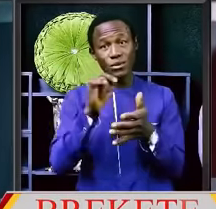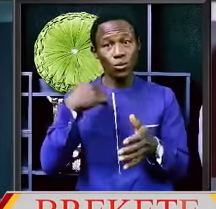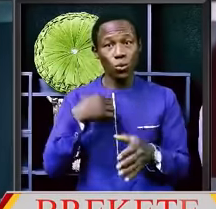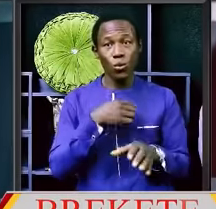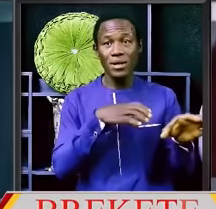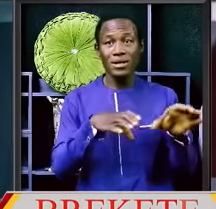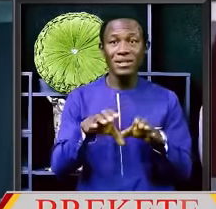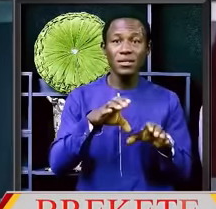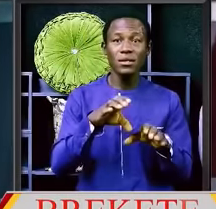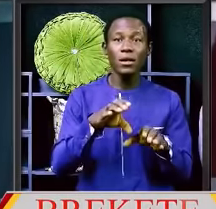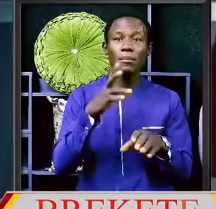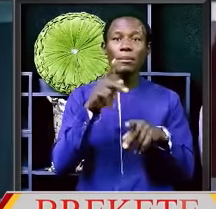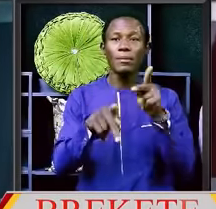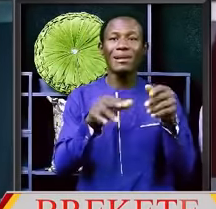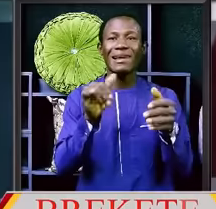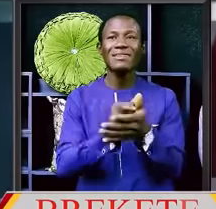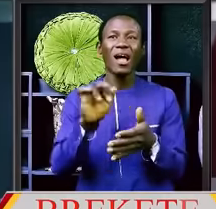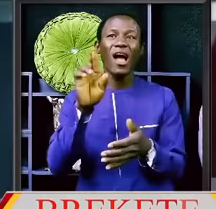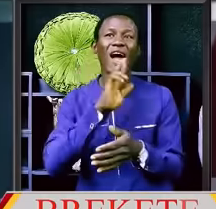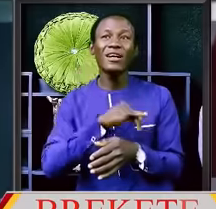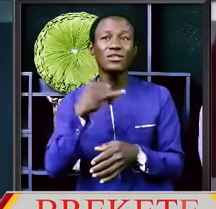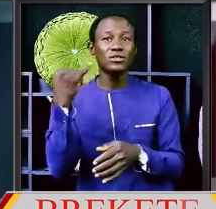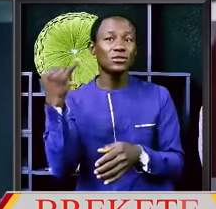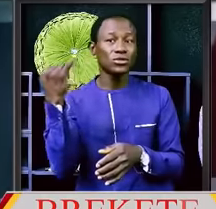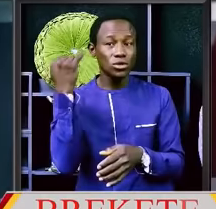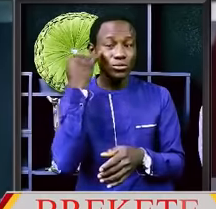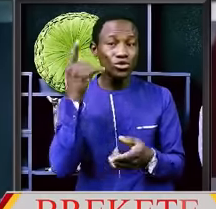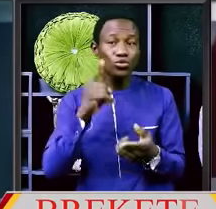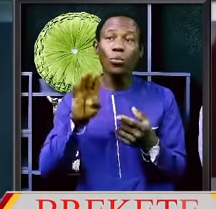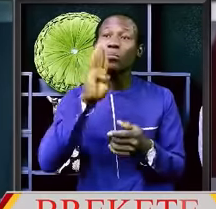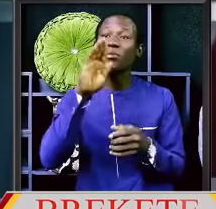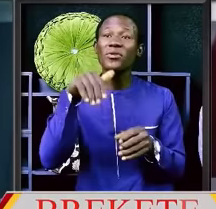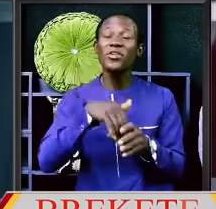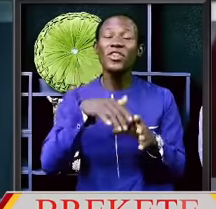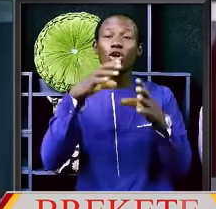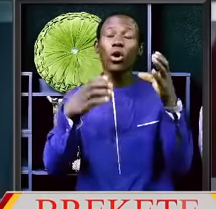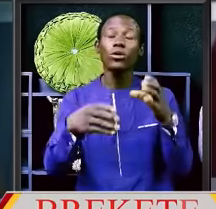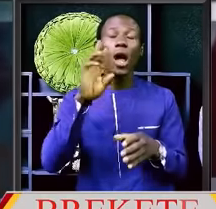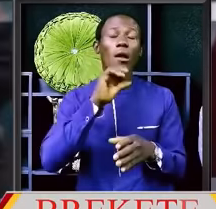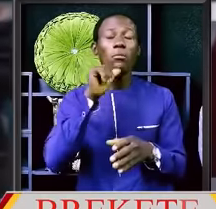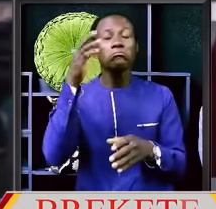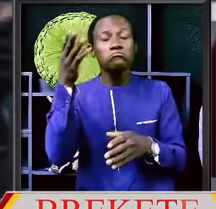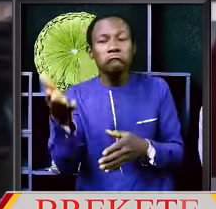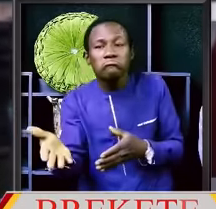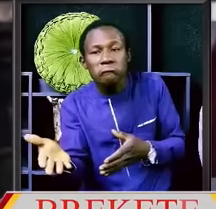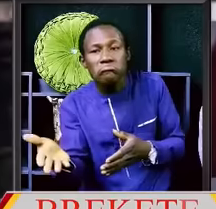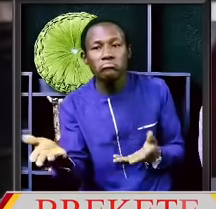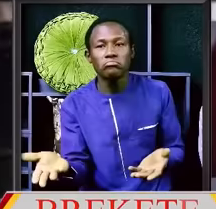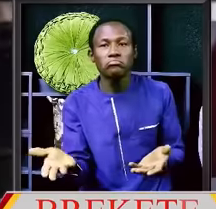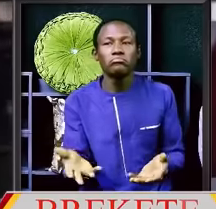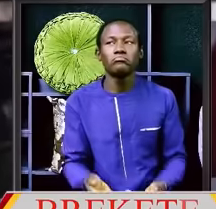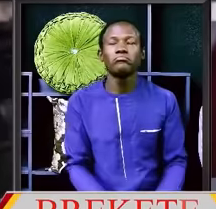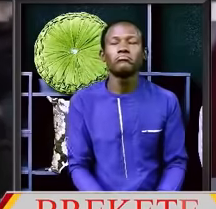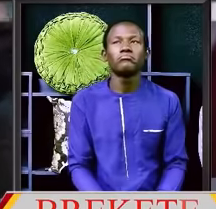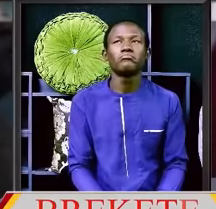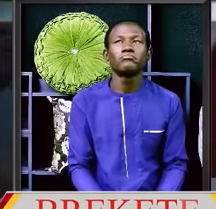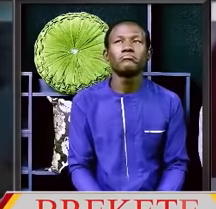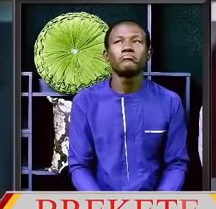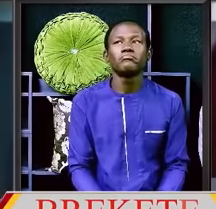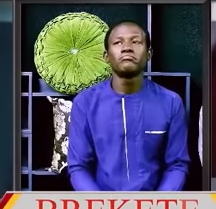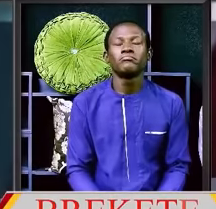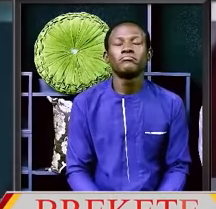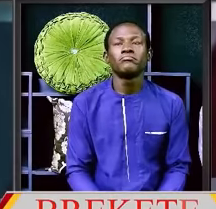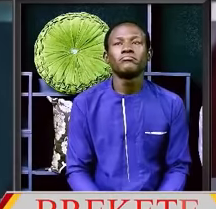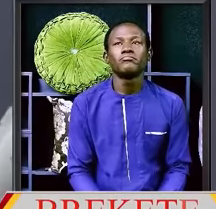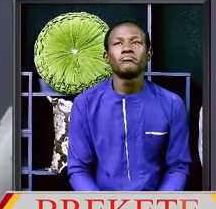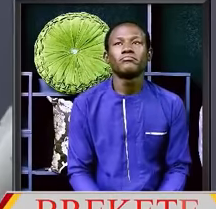all waiting they happen, he come to make I no congress of mind again. Because when they enter court to go do what